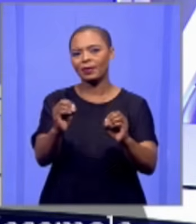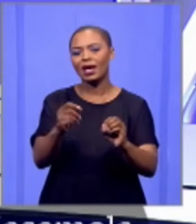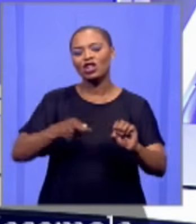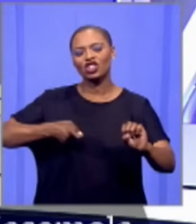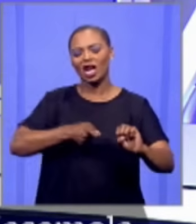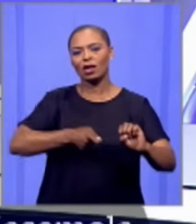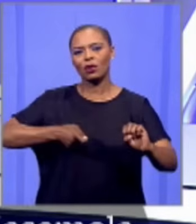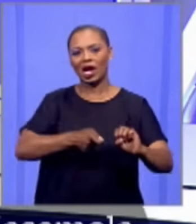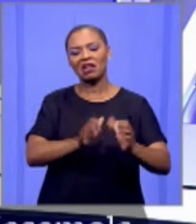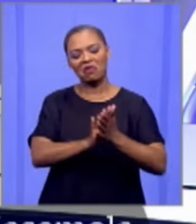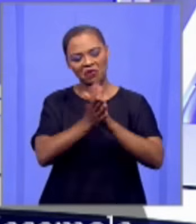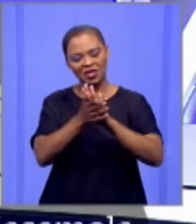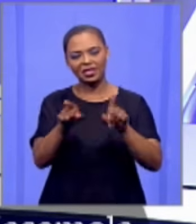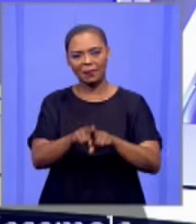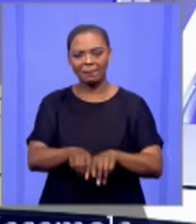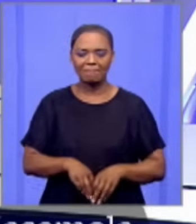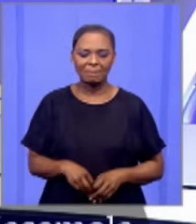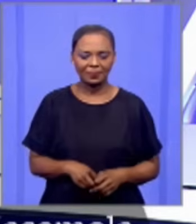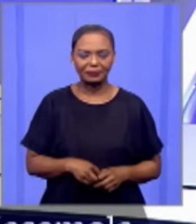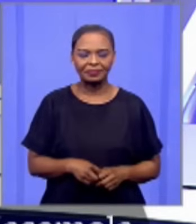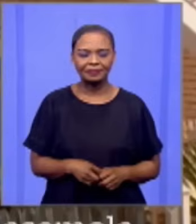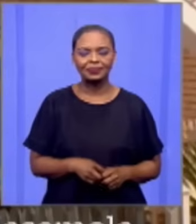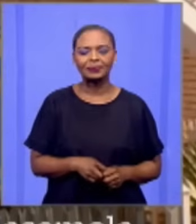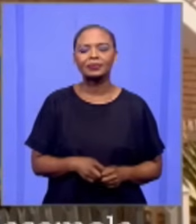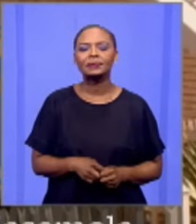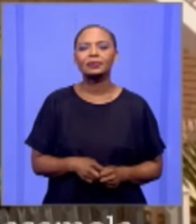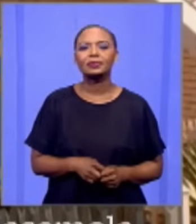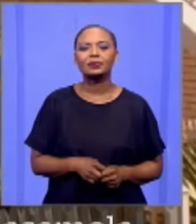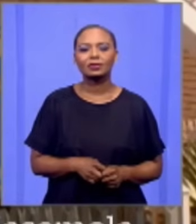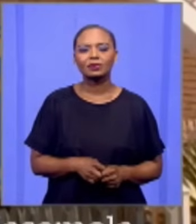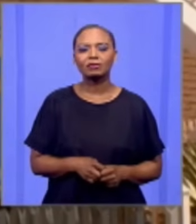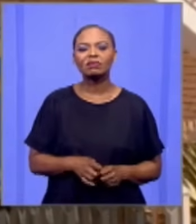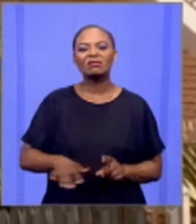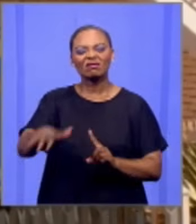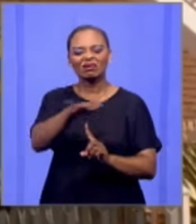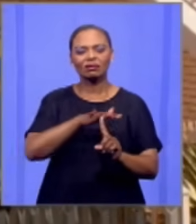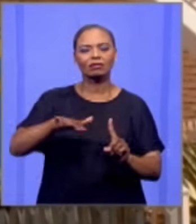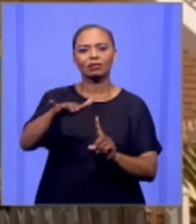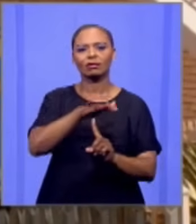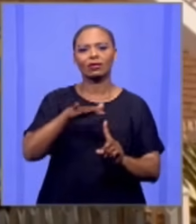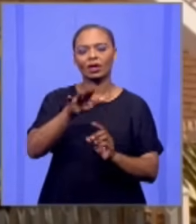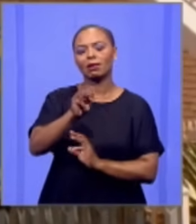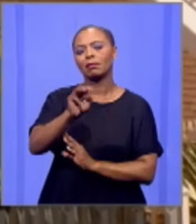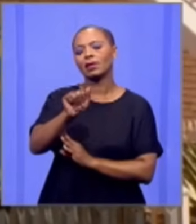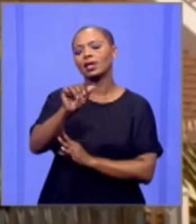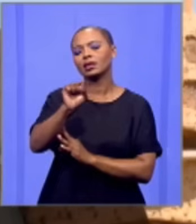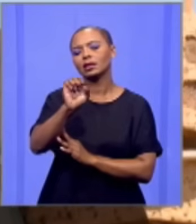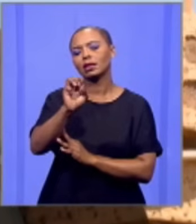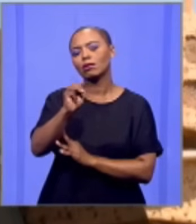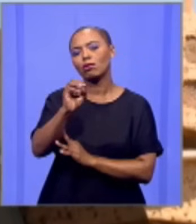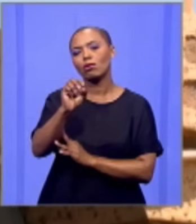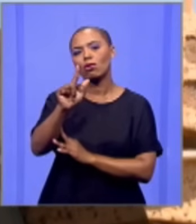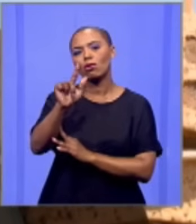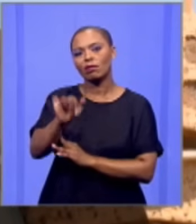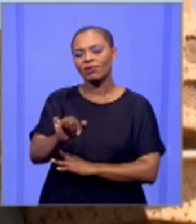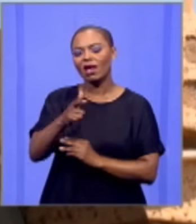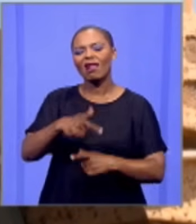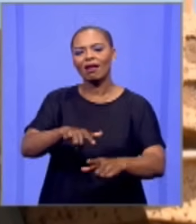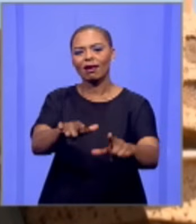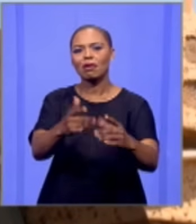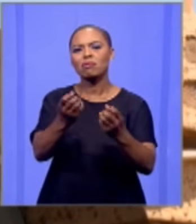le yona e senyegile. Setešhe se sa diraga di bone motseng wa ga Masemola se ditše se itemogela tlhokego ya